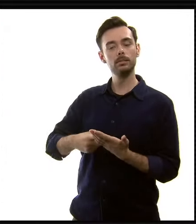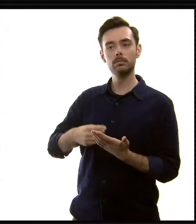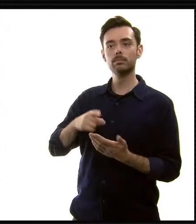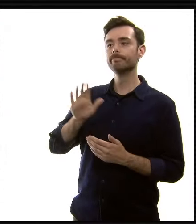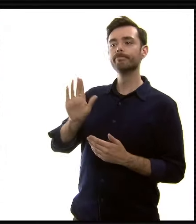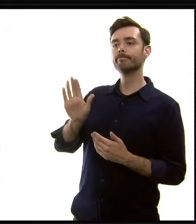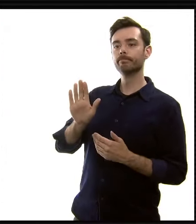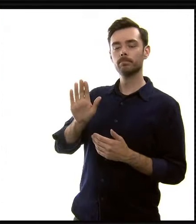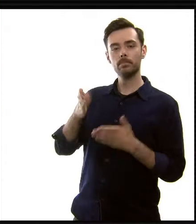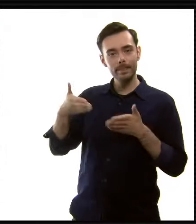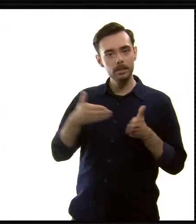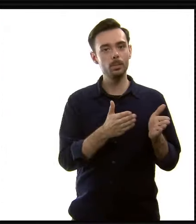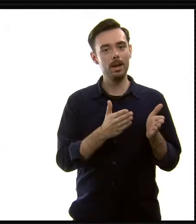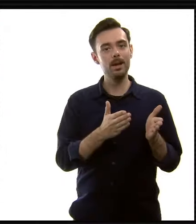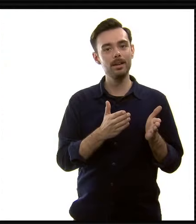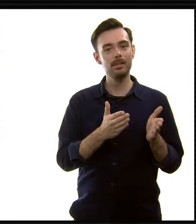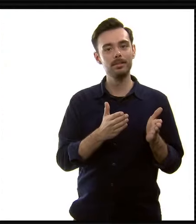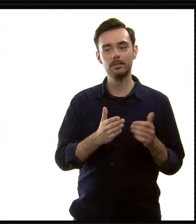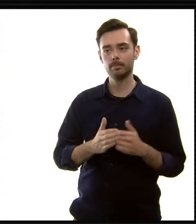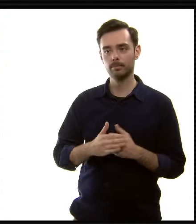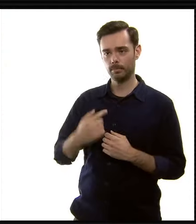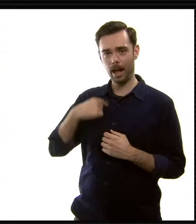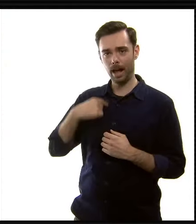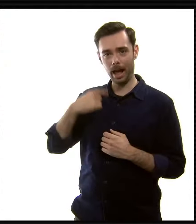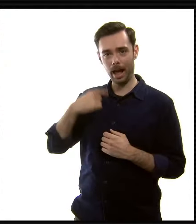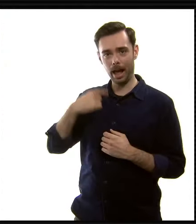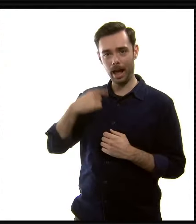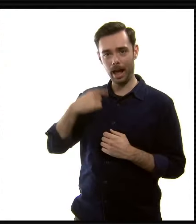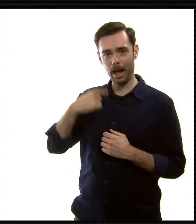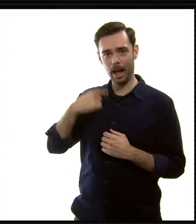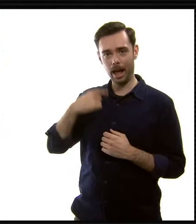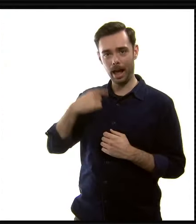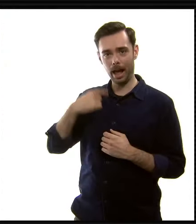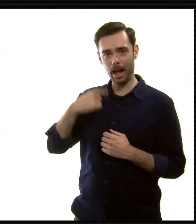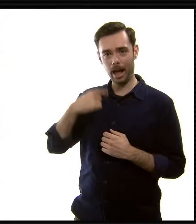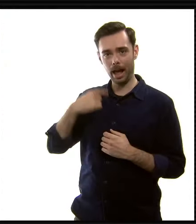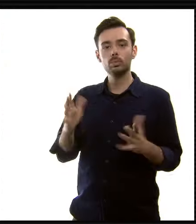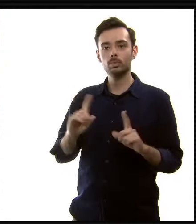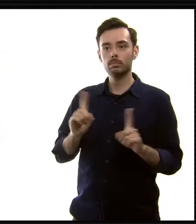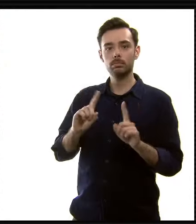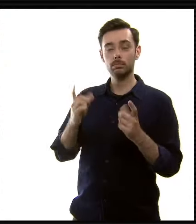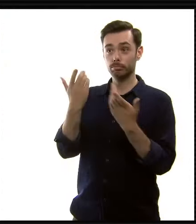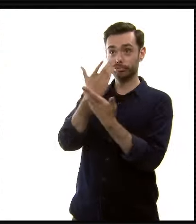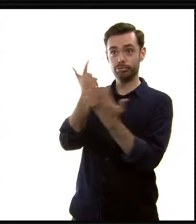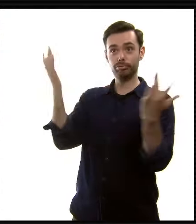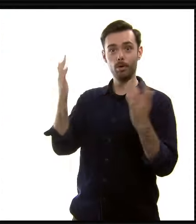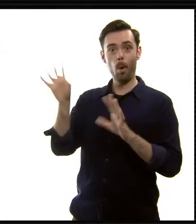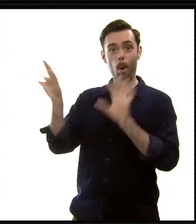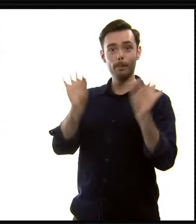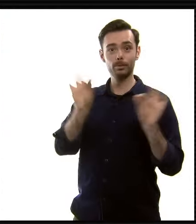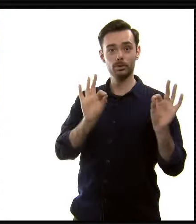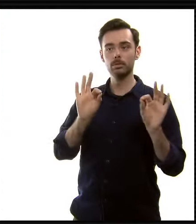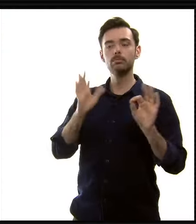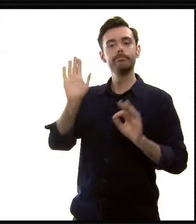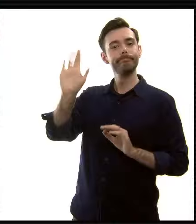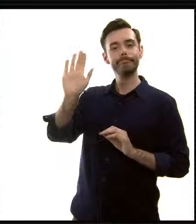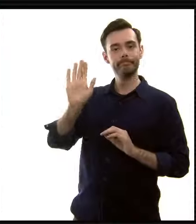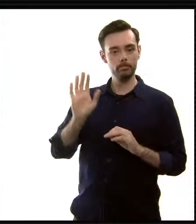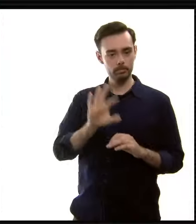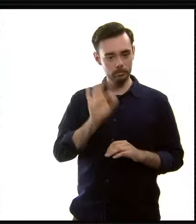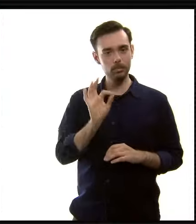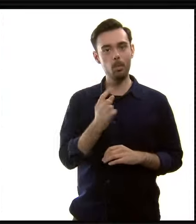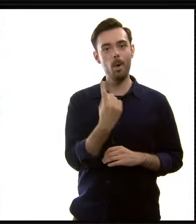about boiling a concept or a design down to its simplest and clearest elements. LEGO bricks can